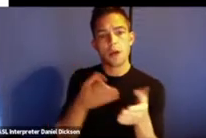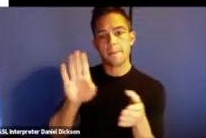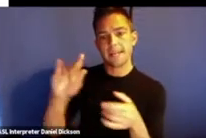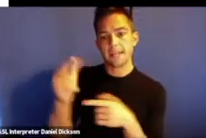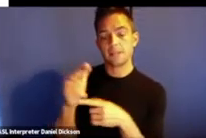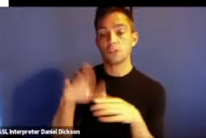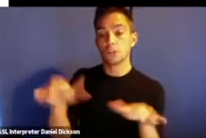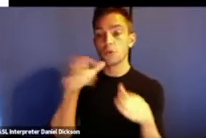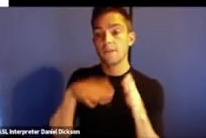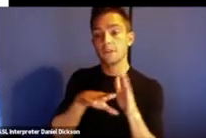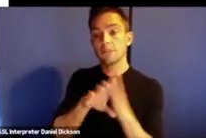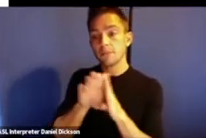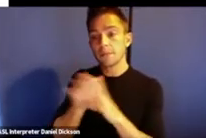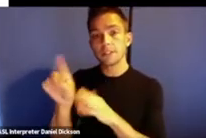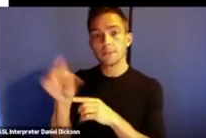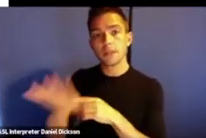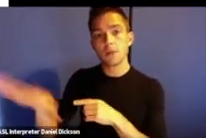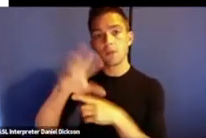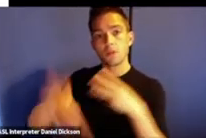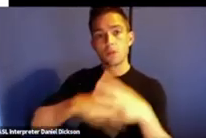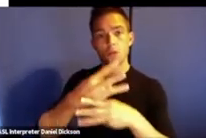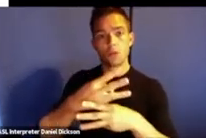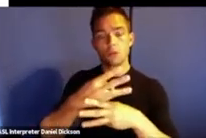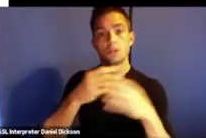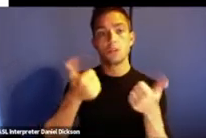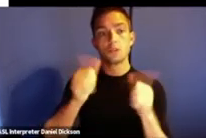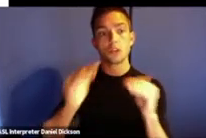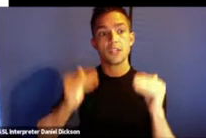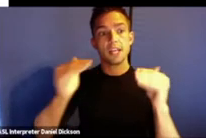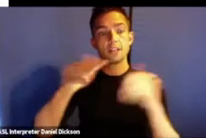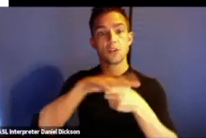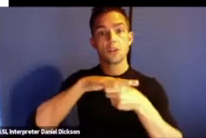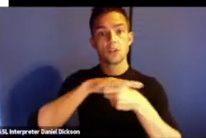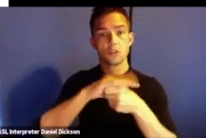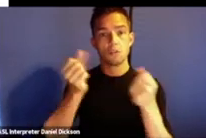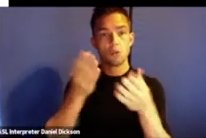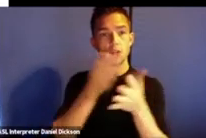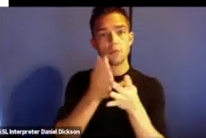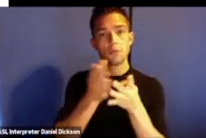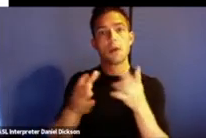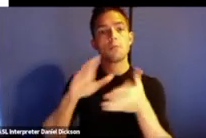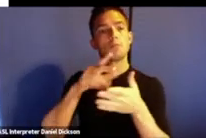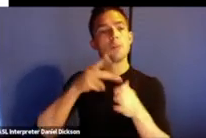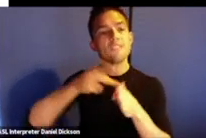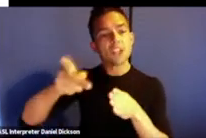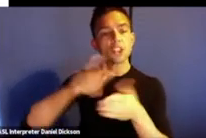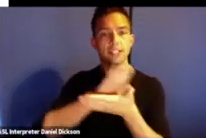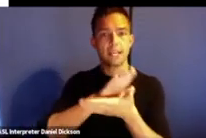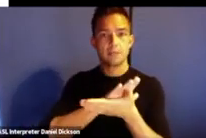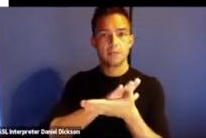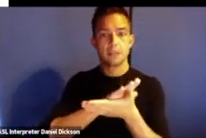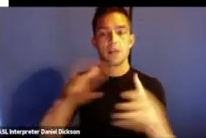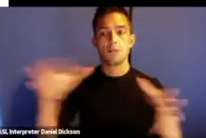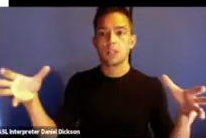developmental disabilities around the globe by trying to enhance local multi-professional academies and bring these